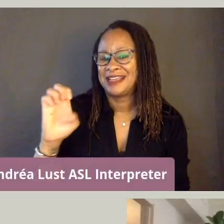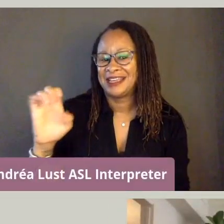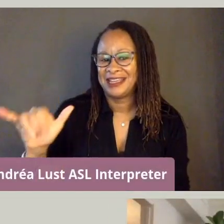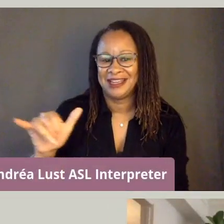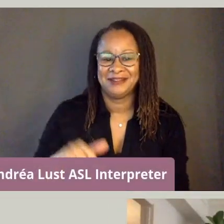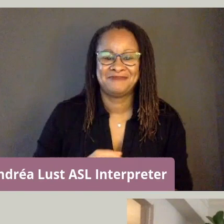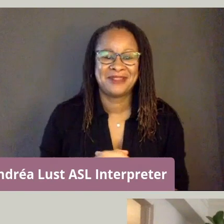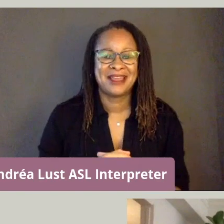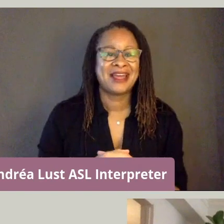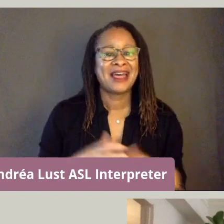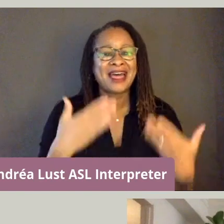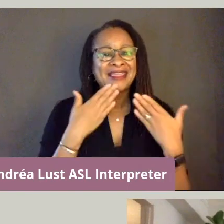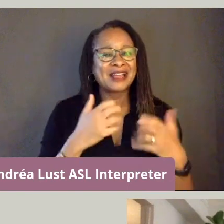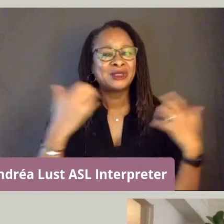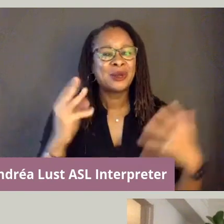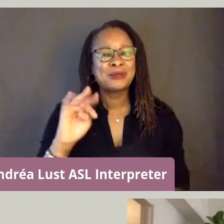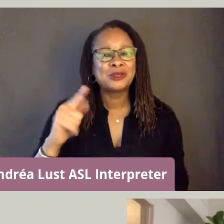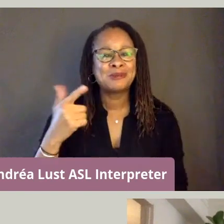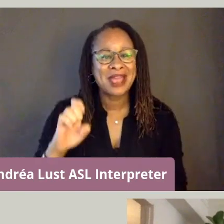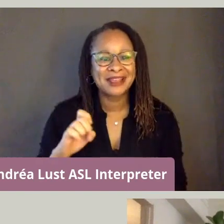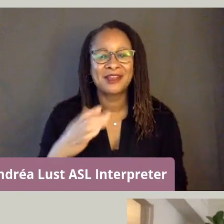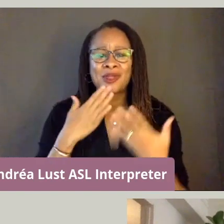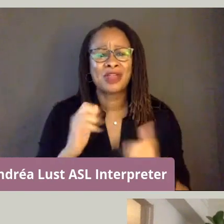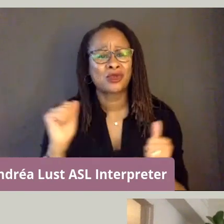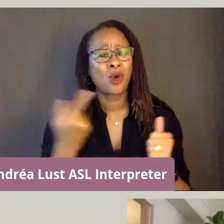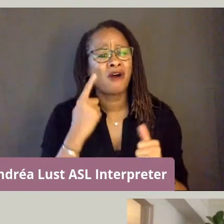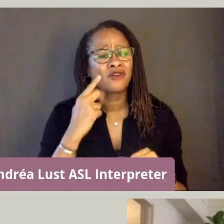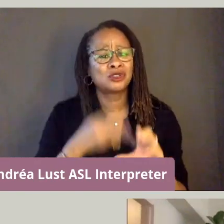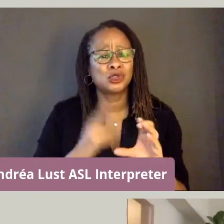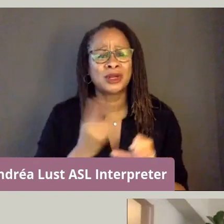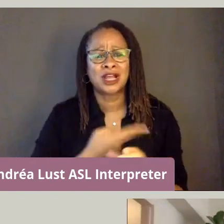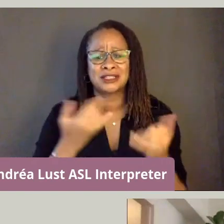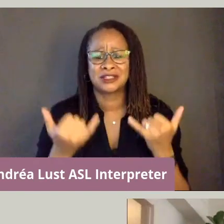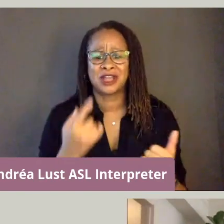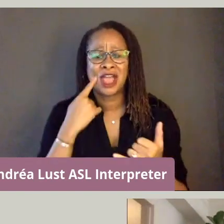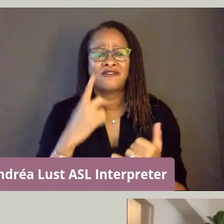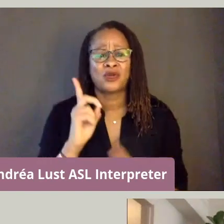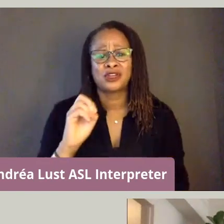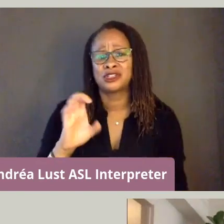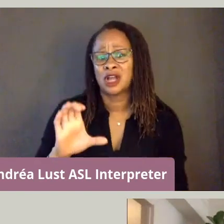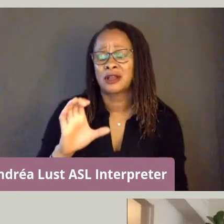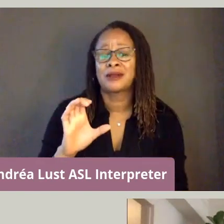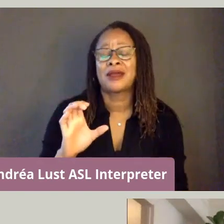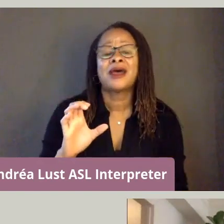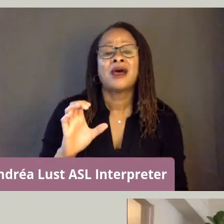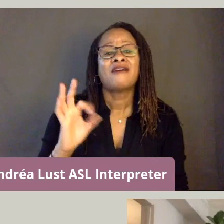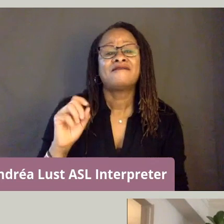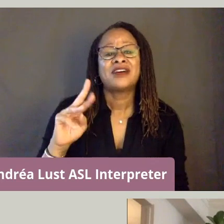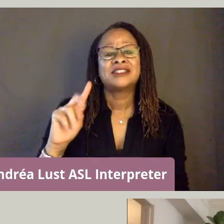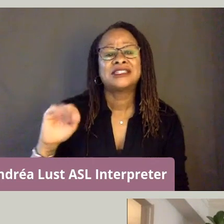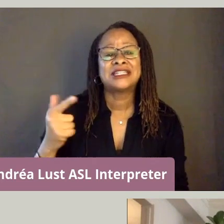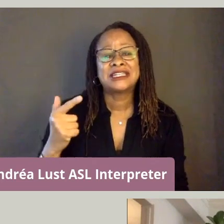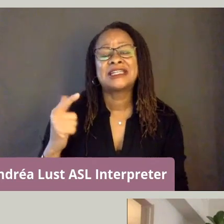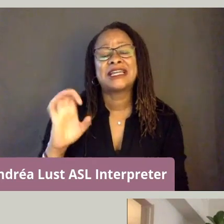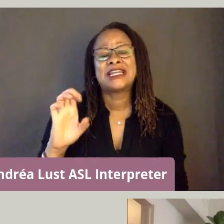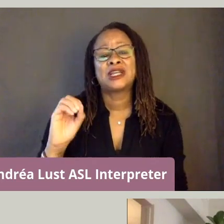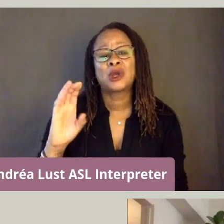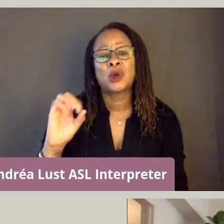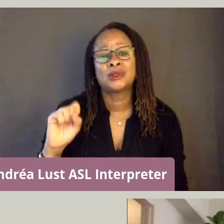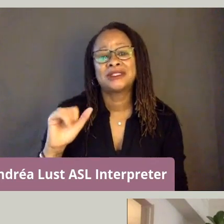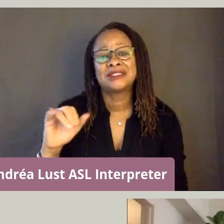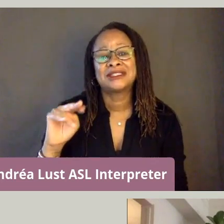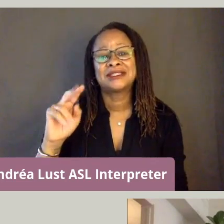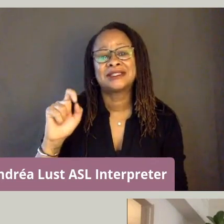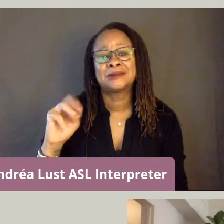Thank you so much, Maggie. Thank you all for joining us today for the Documentary Funding Ecosystem Building a Values-Based